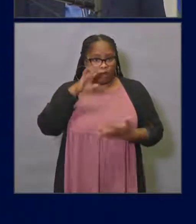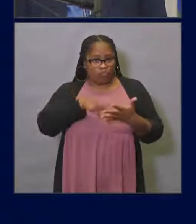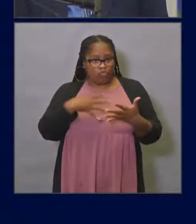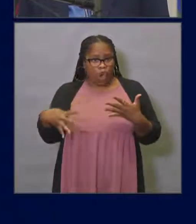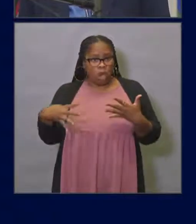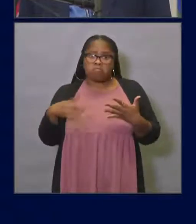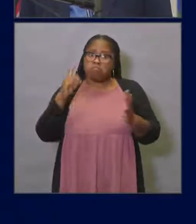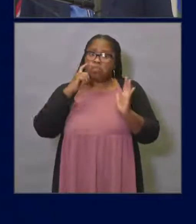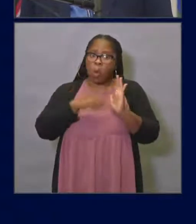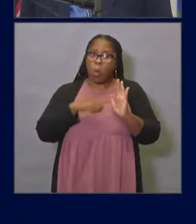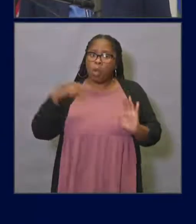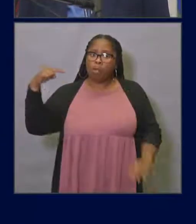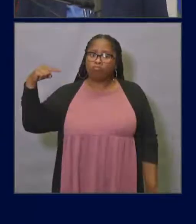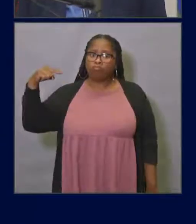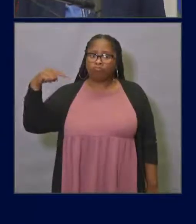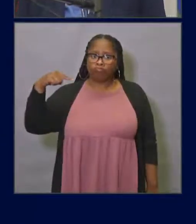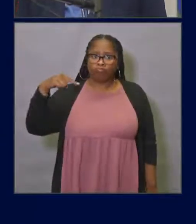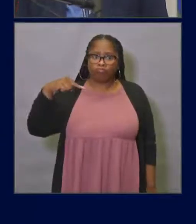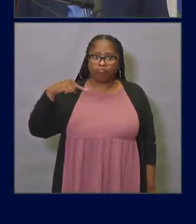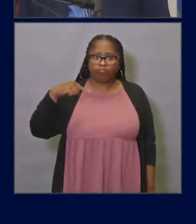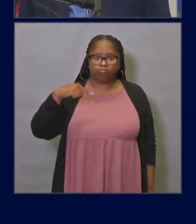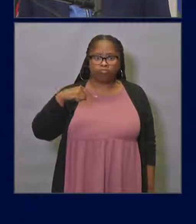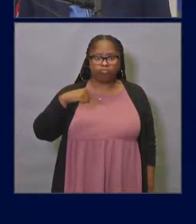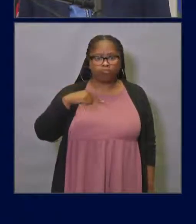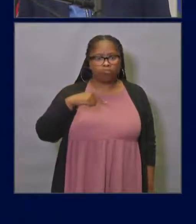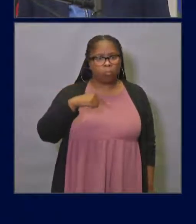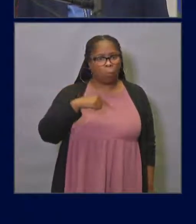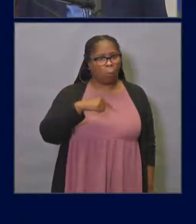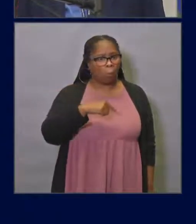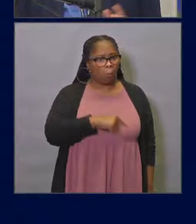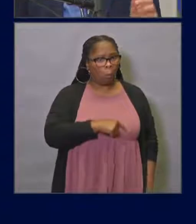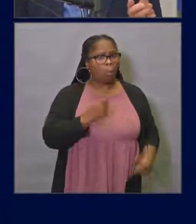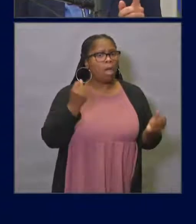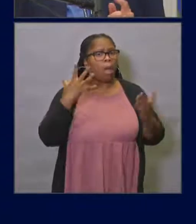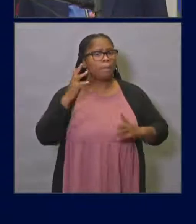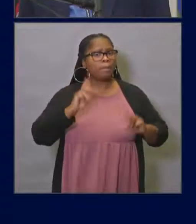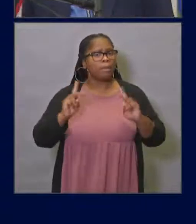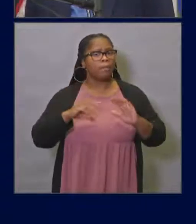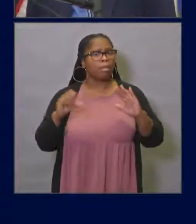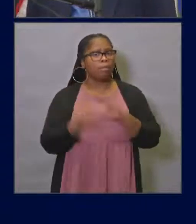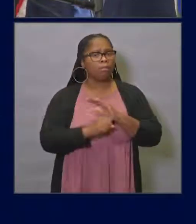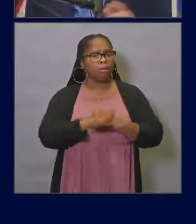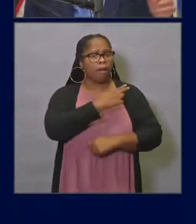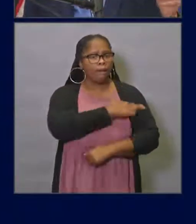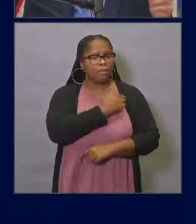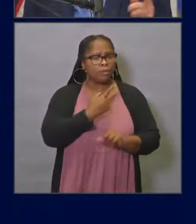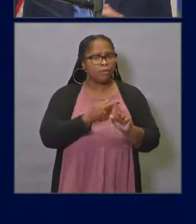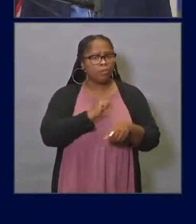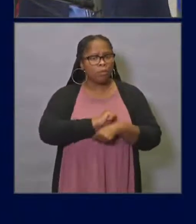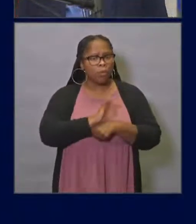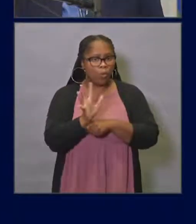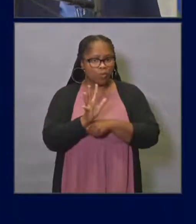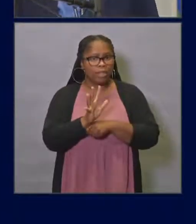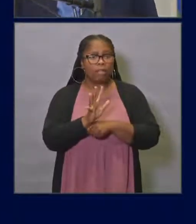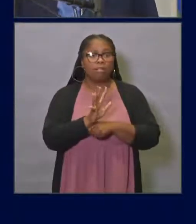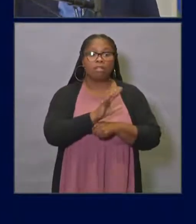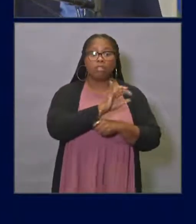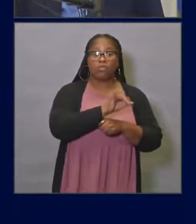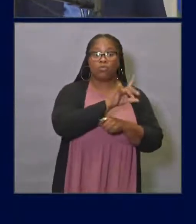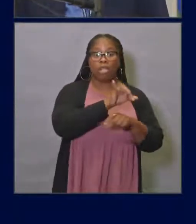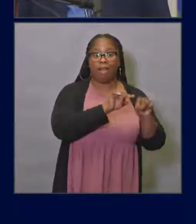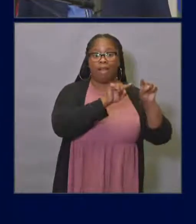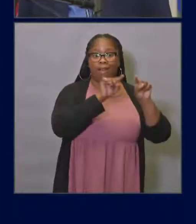and stabilizing in the number of hospitalized COVID-19 patients, and this shows you from the time period at the end of